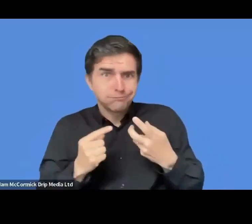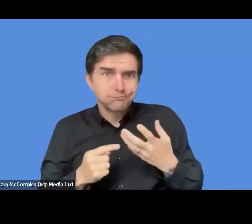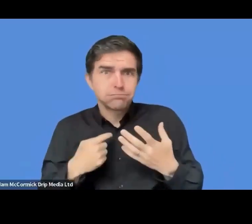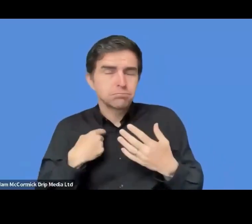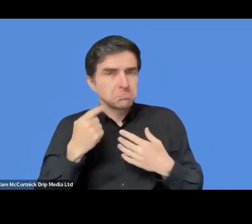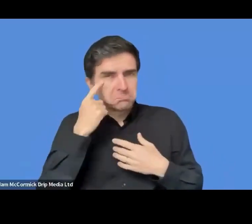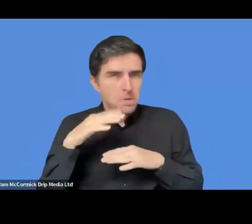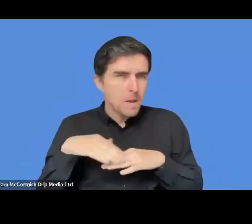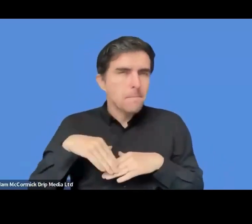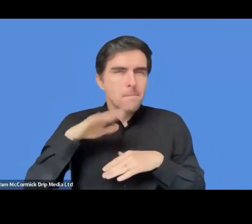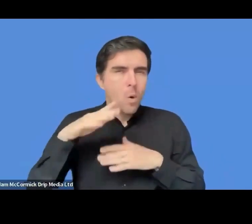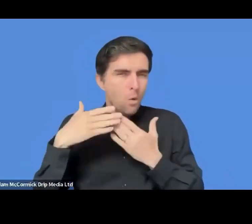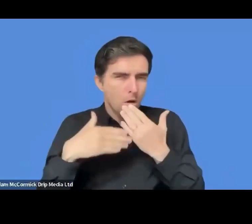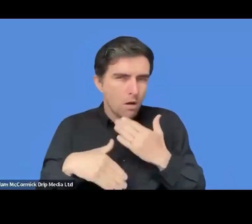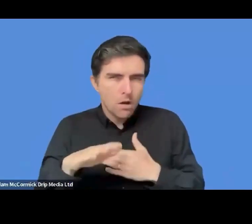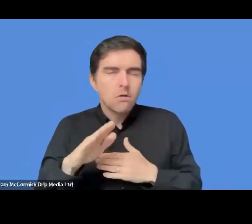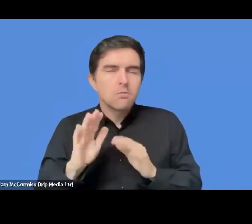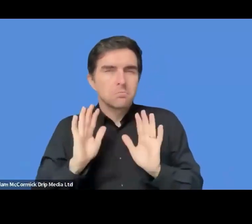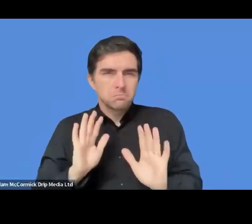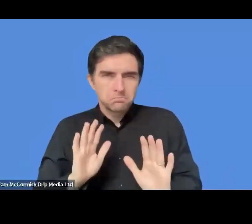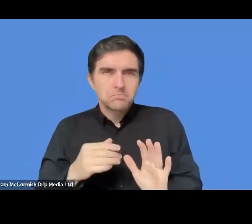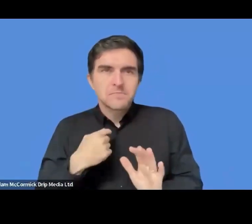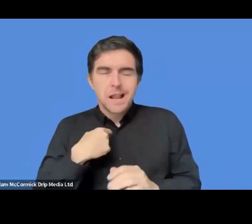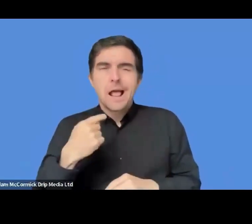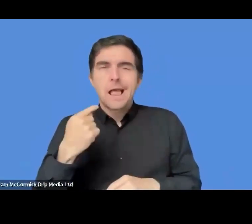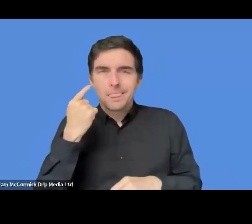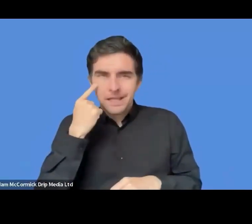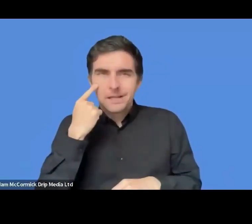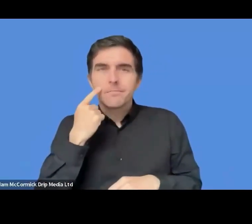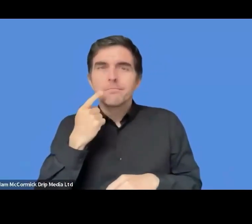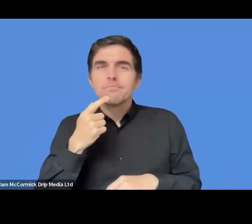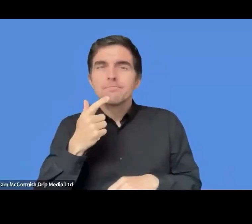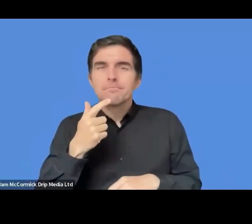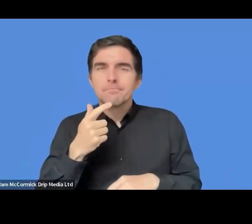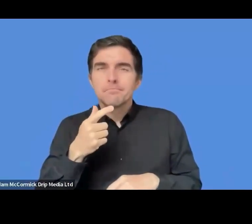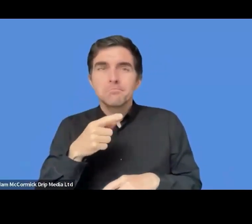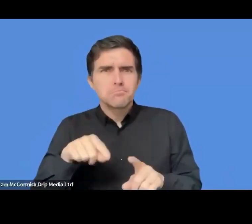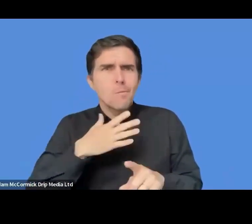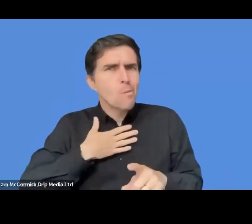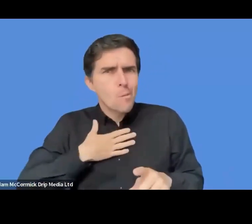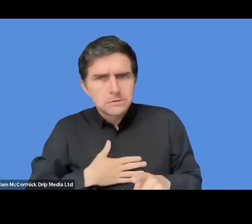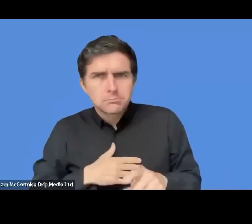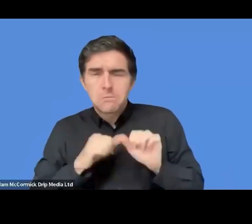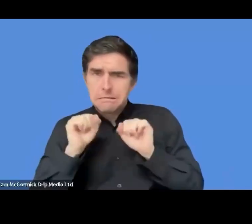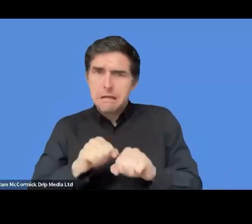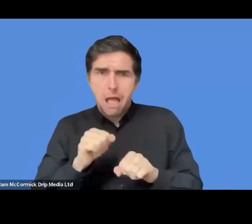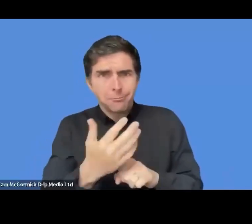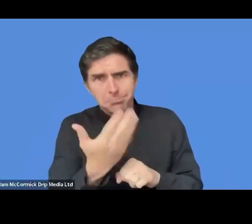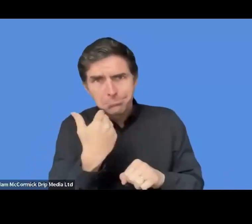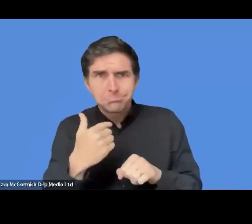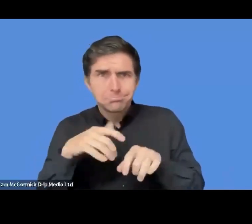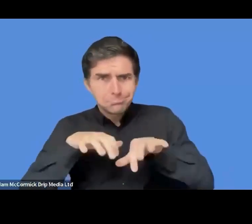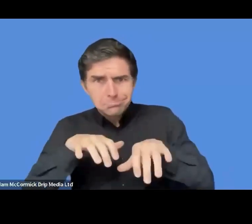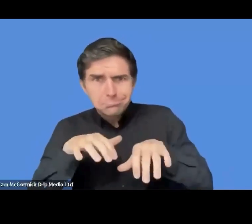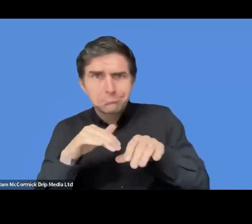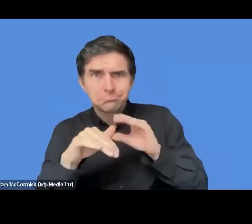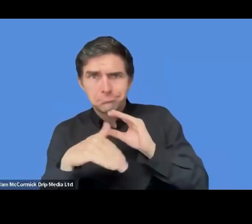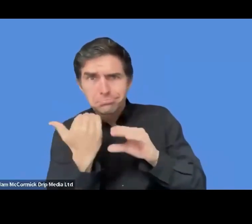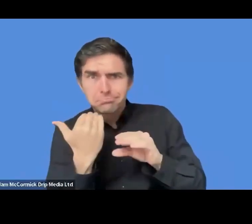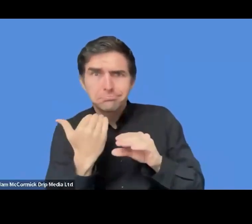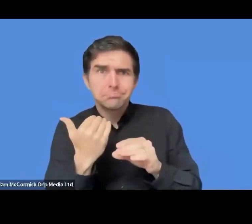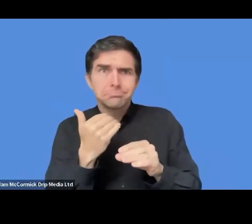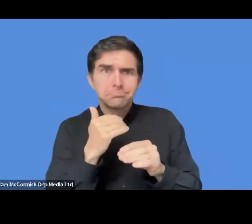that's still people still want, and please write to us, and we will happy to reply in writing. And